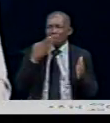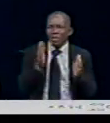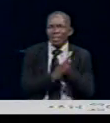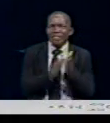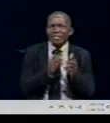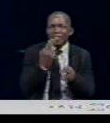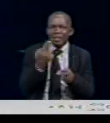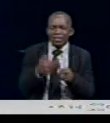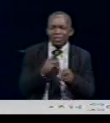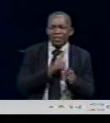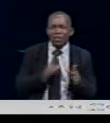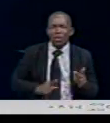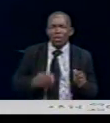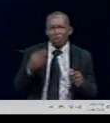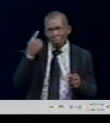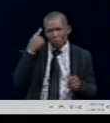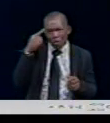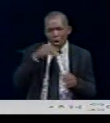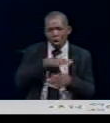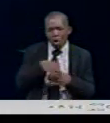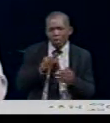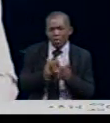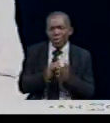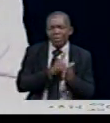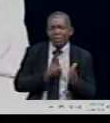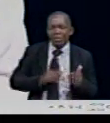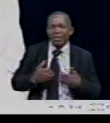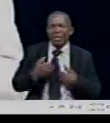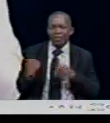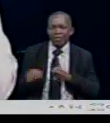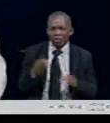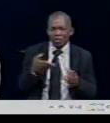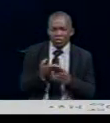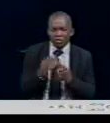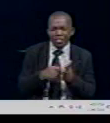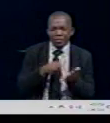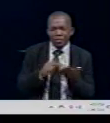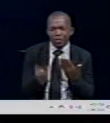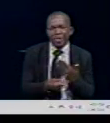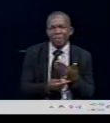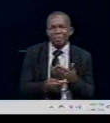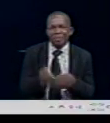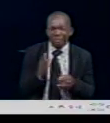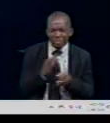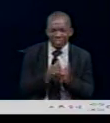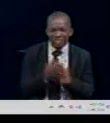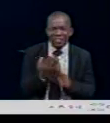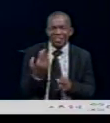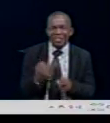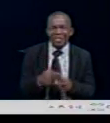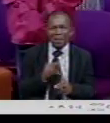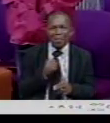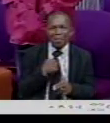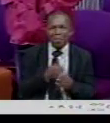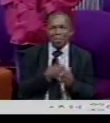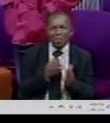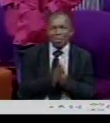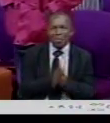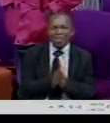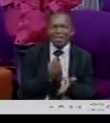done through these conferences. In Jesus' name we